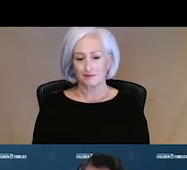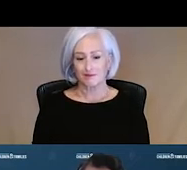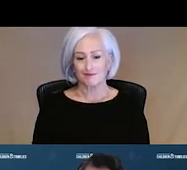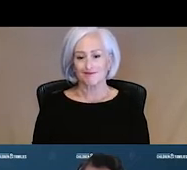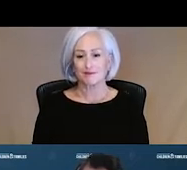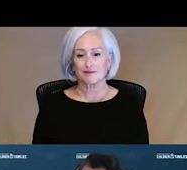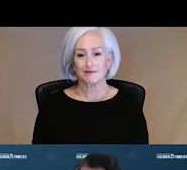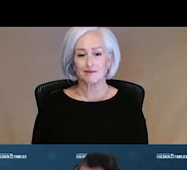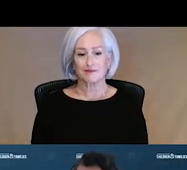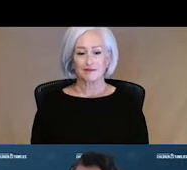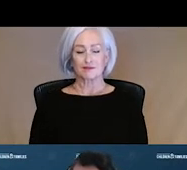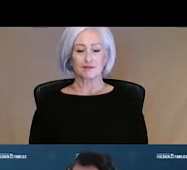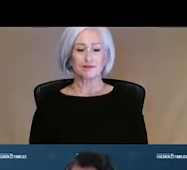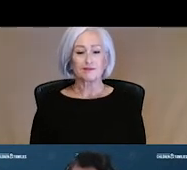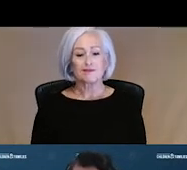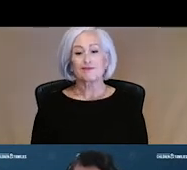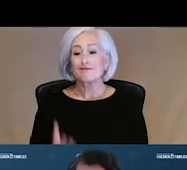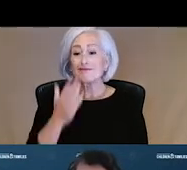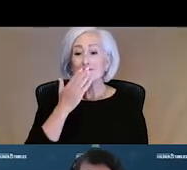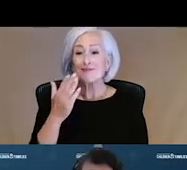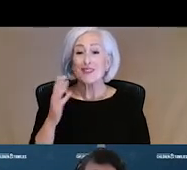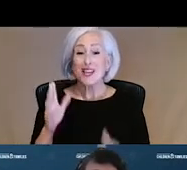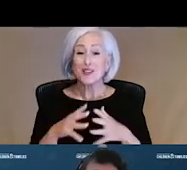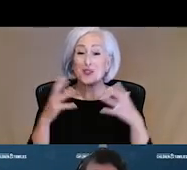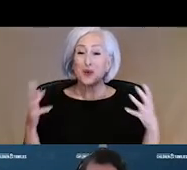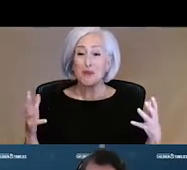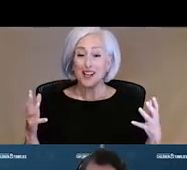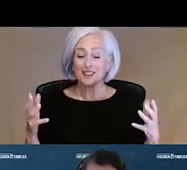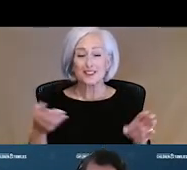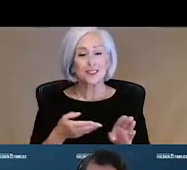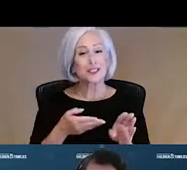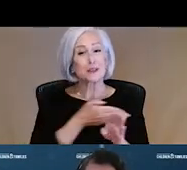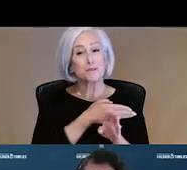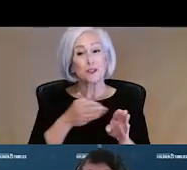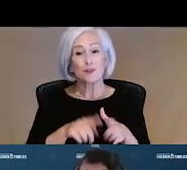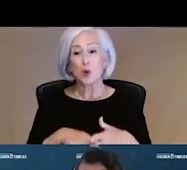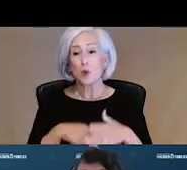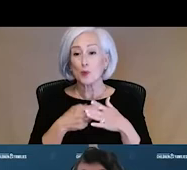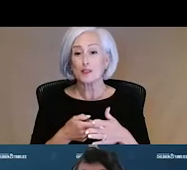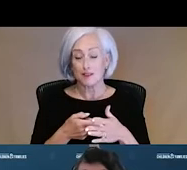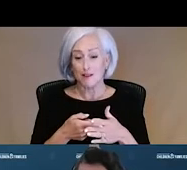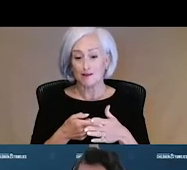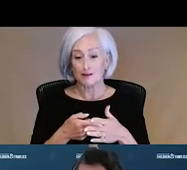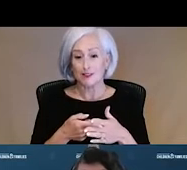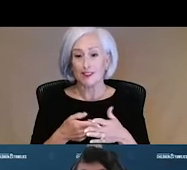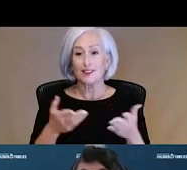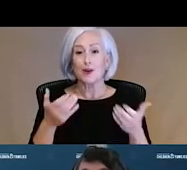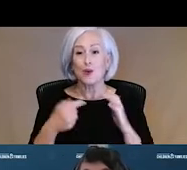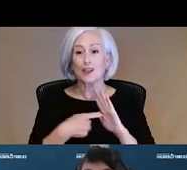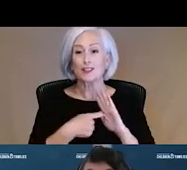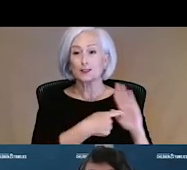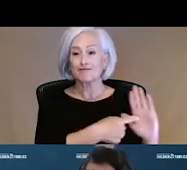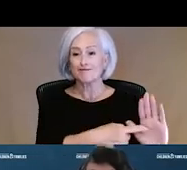you. Thank you so much. Before we begin today, I'd like to share a welcoming message